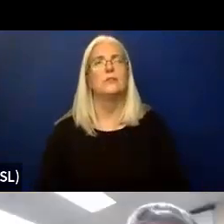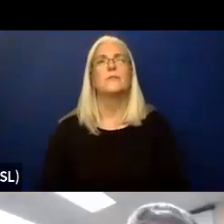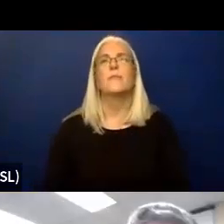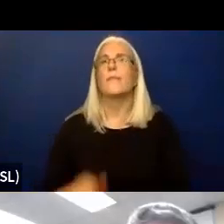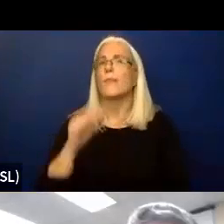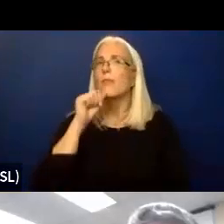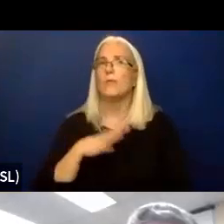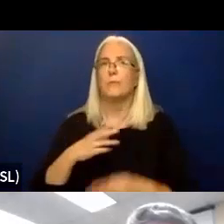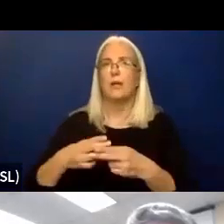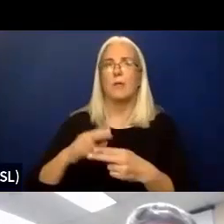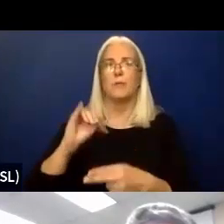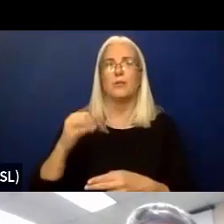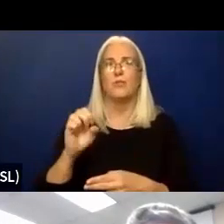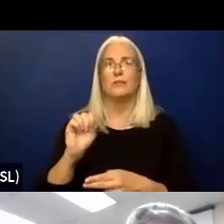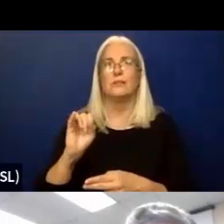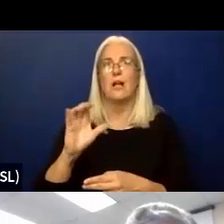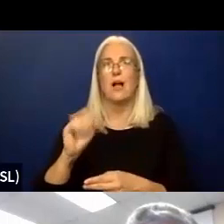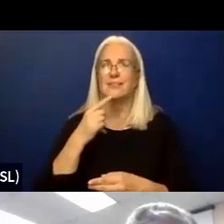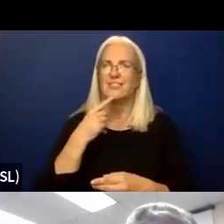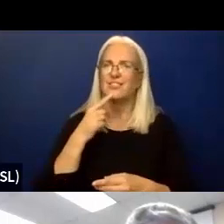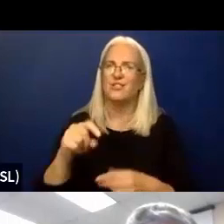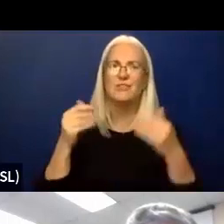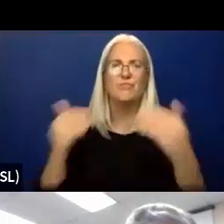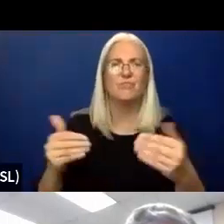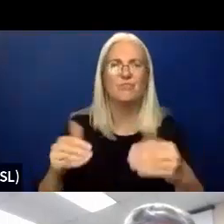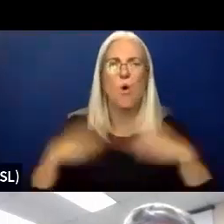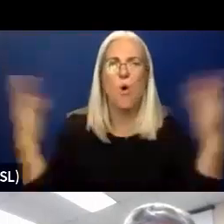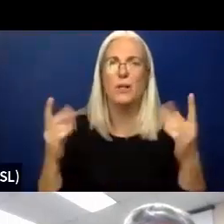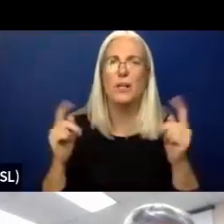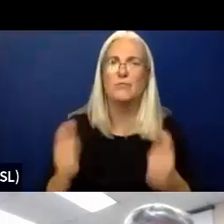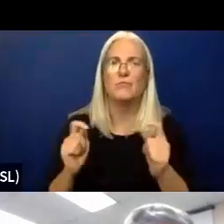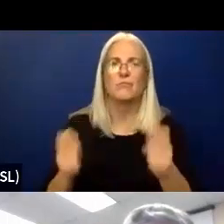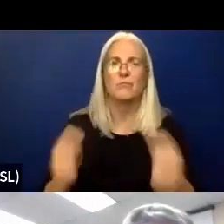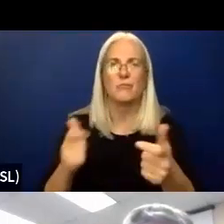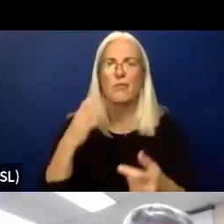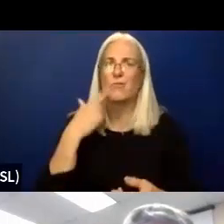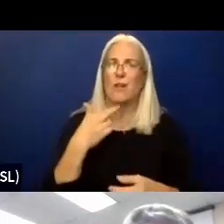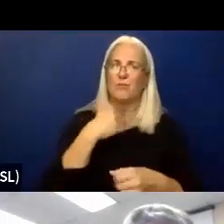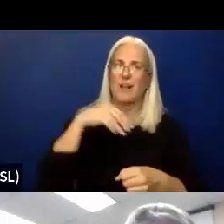some of these indoor gyms and dining for indoor service as soon as possible.